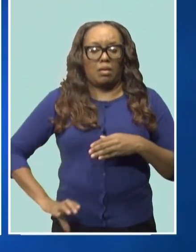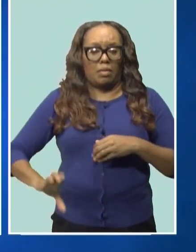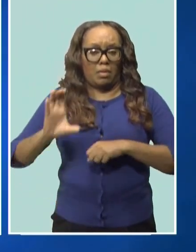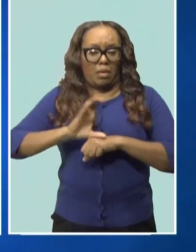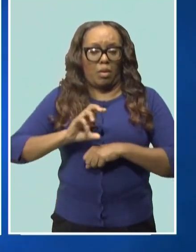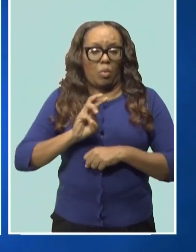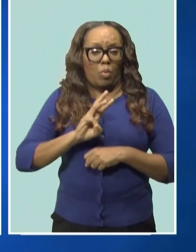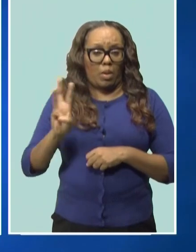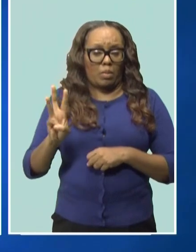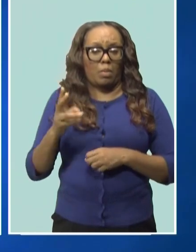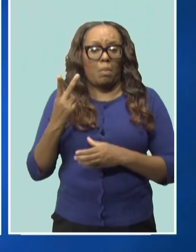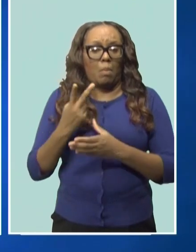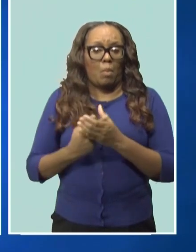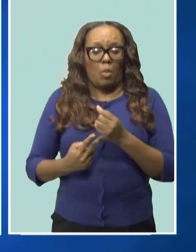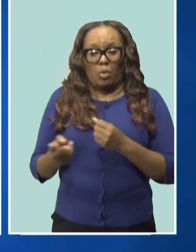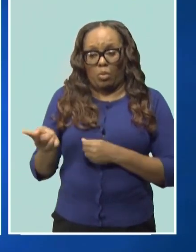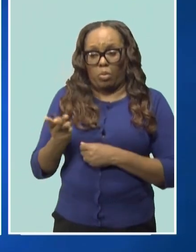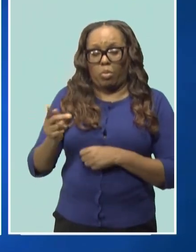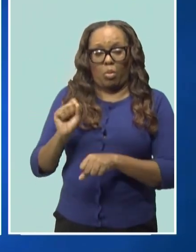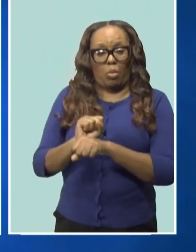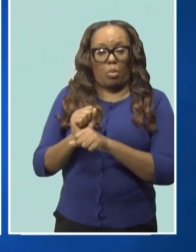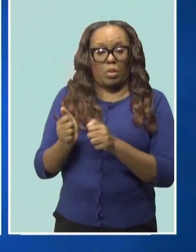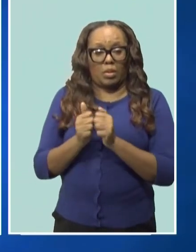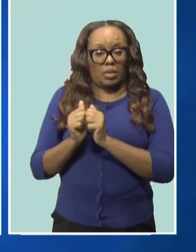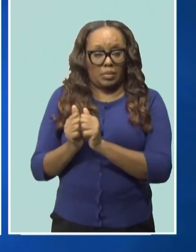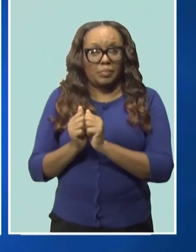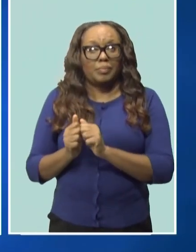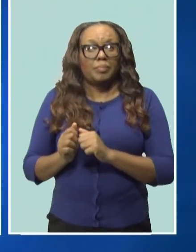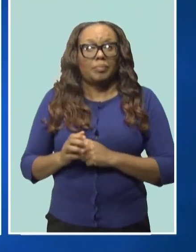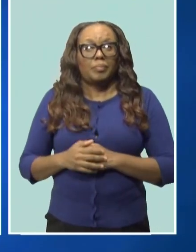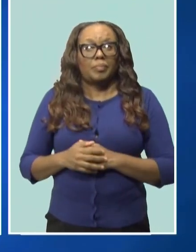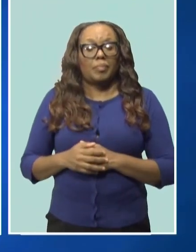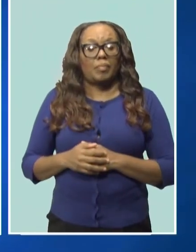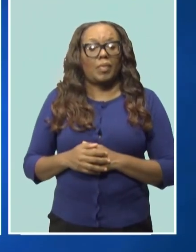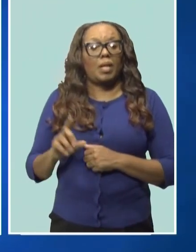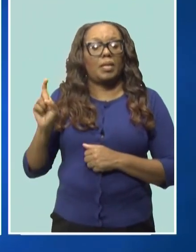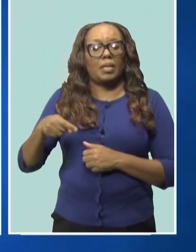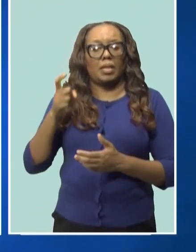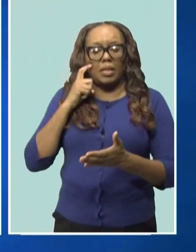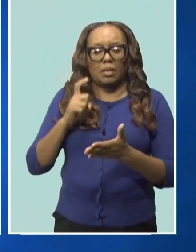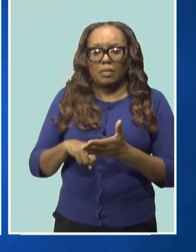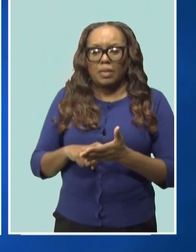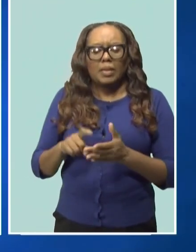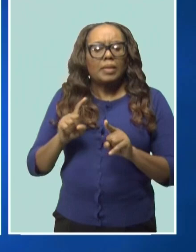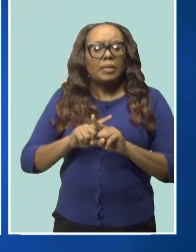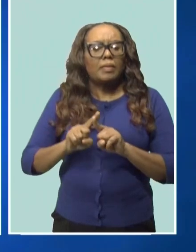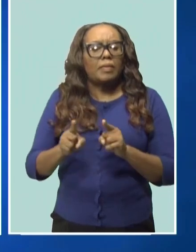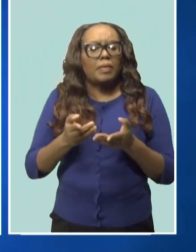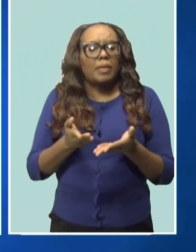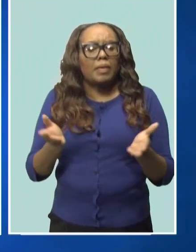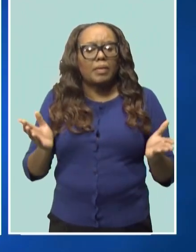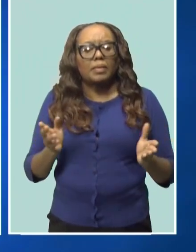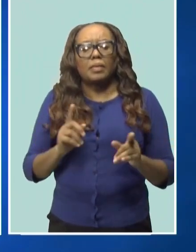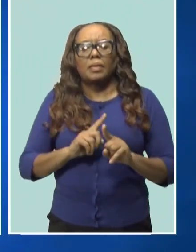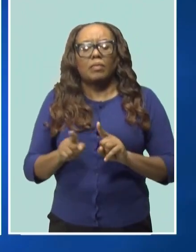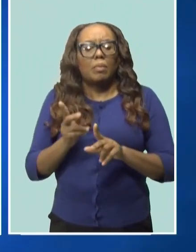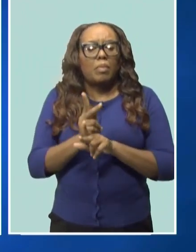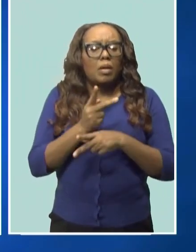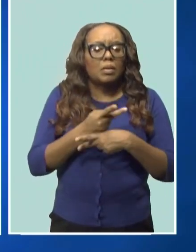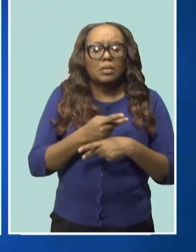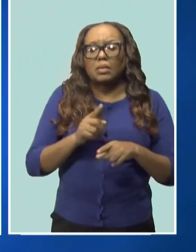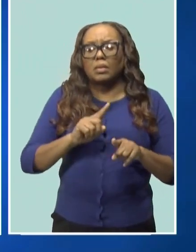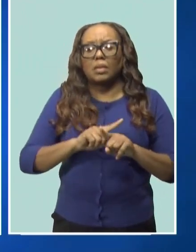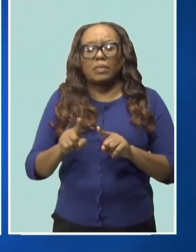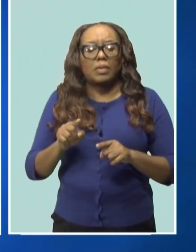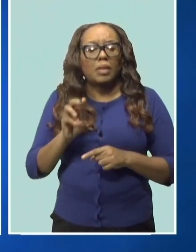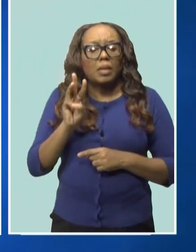to work together so that in the identification of these materials, the insurance companies can begin